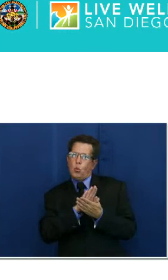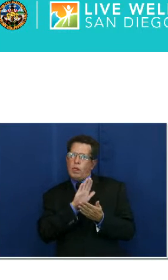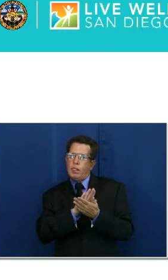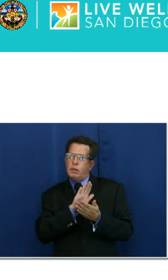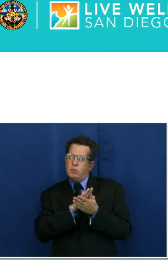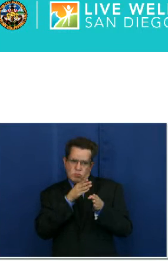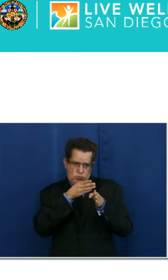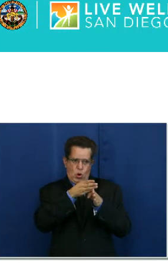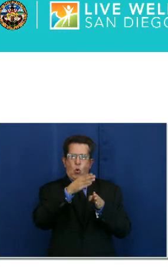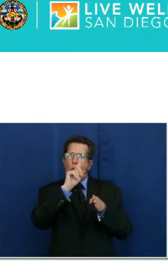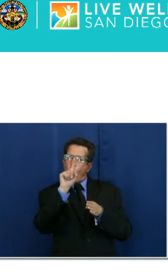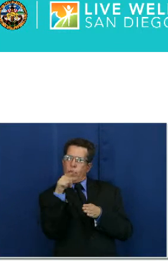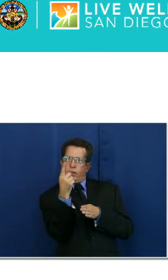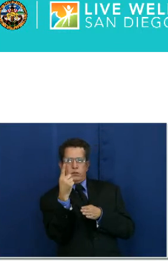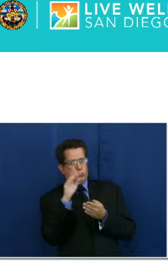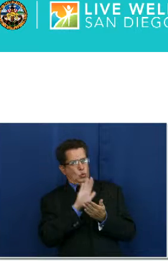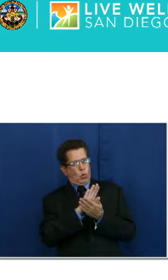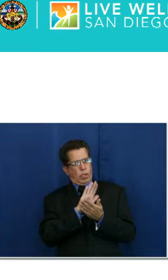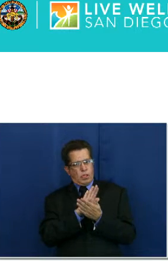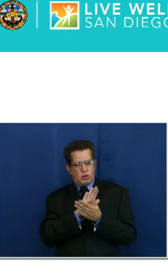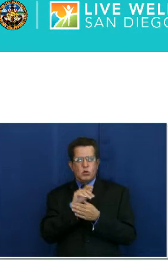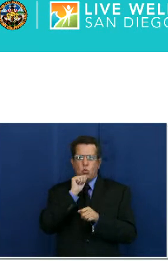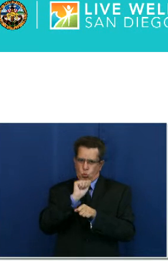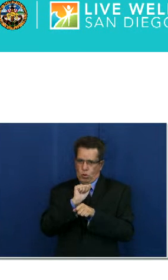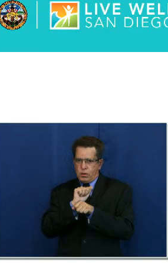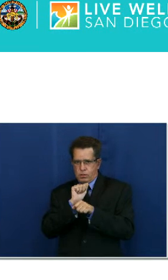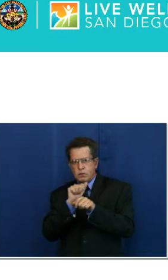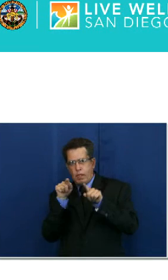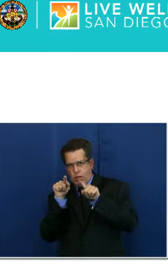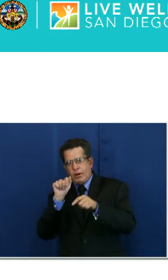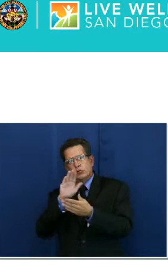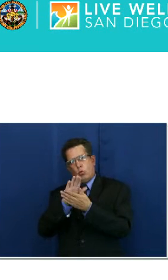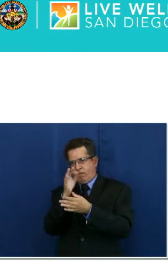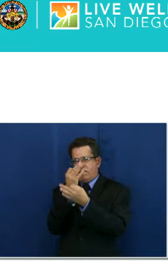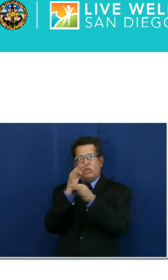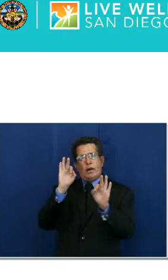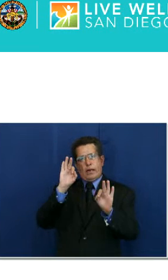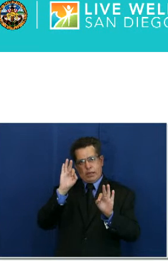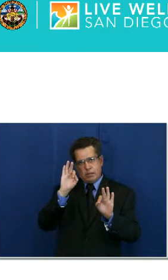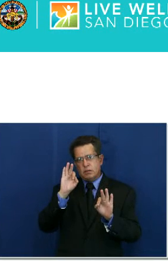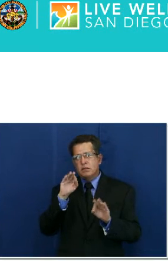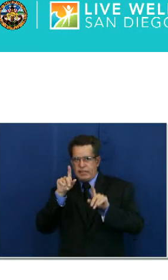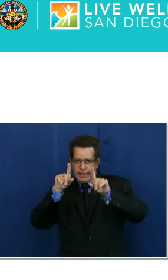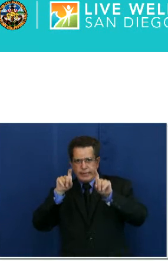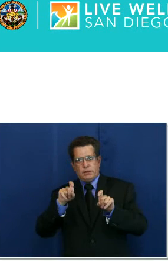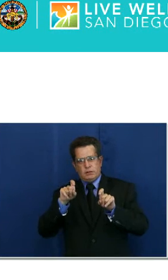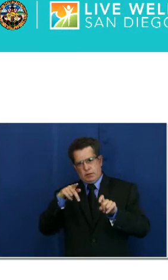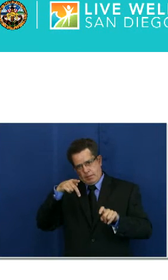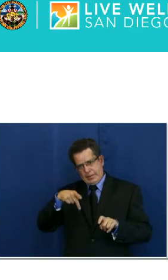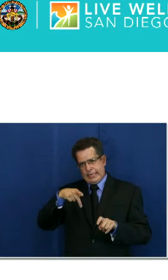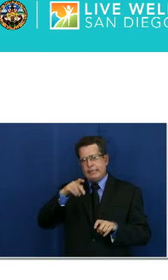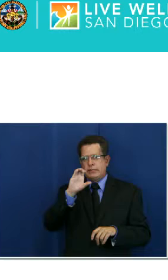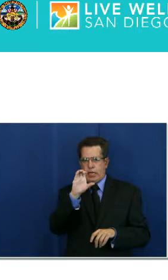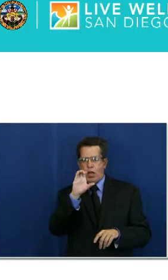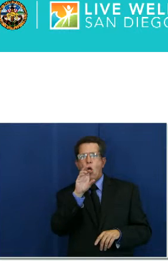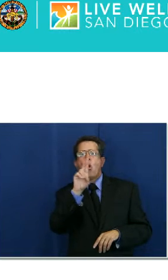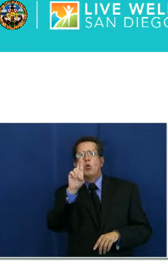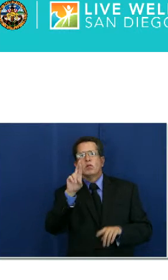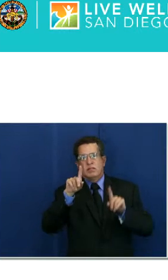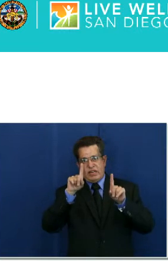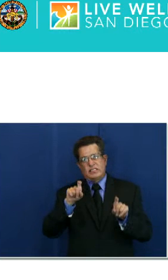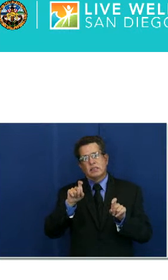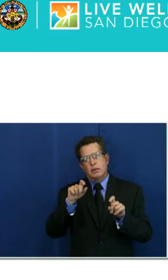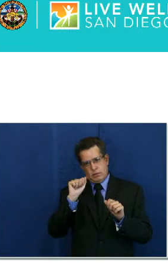going to be offering these free PCR diagnostic tests. And you can see the schedule here, starting